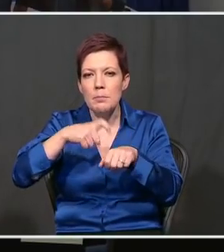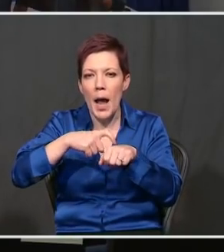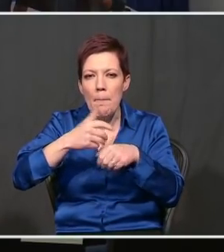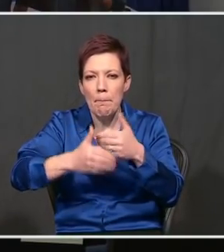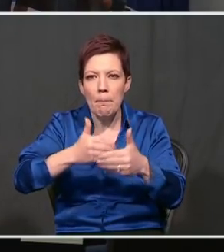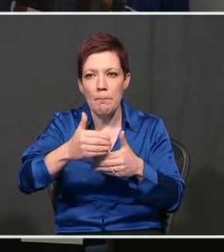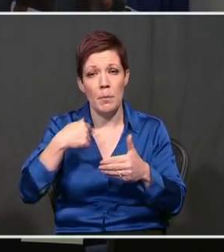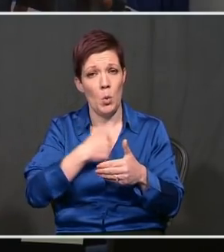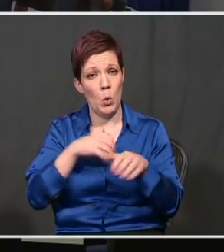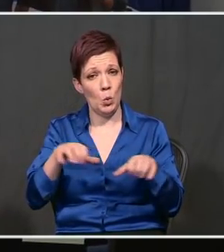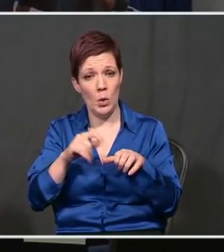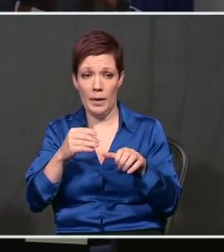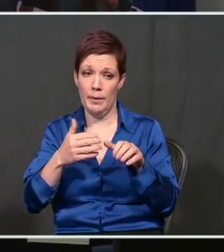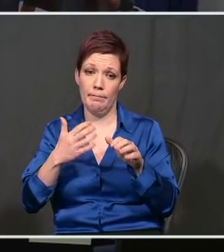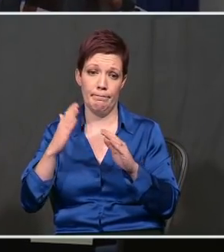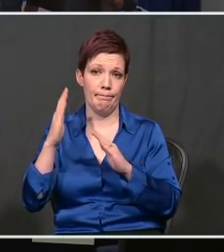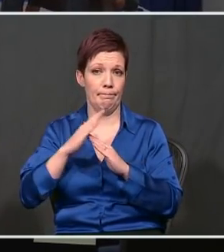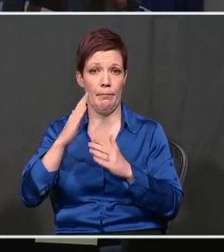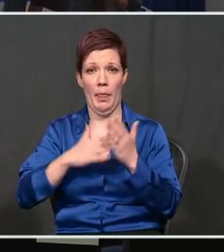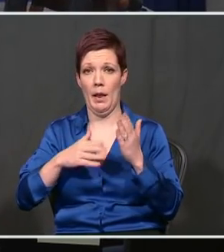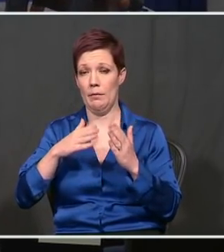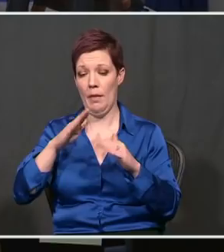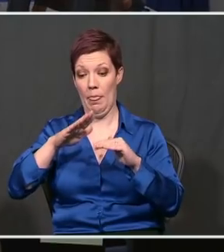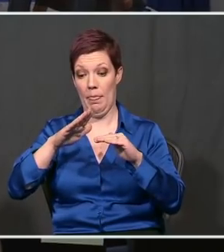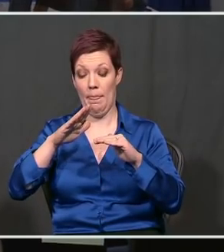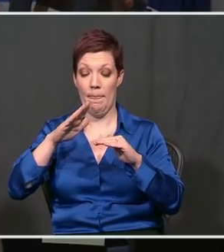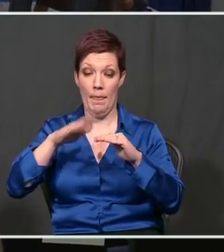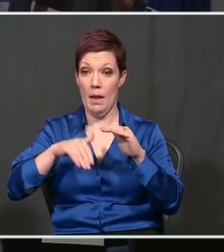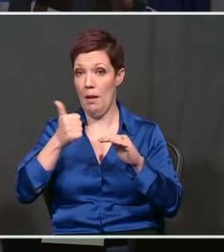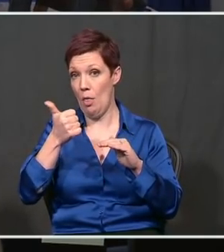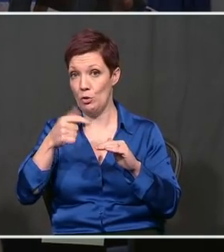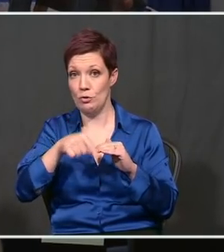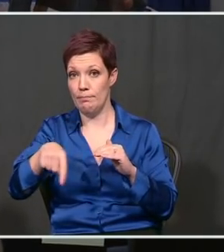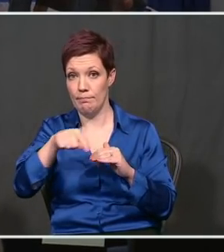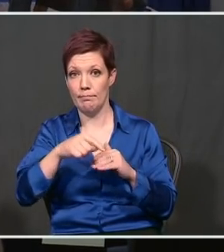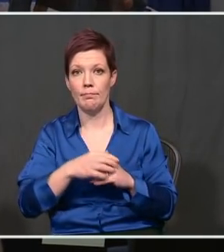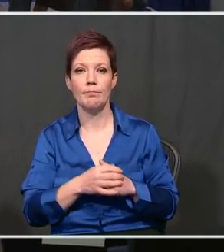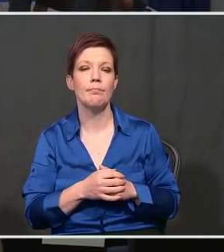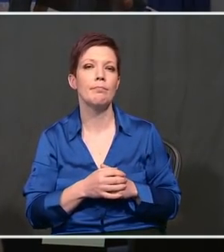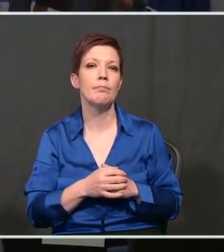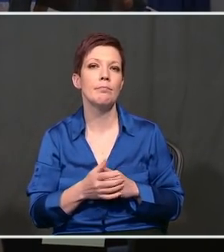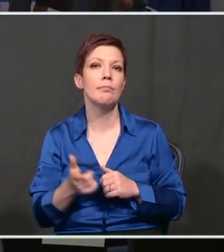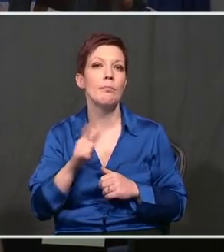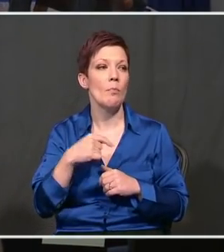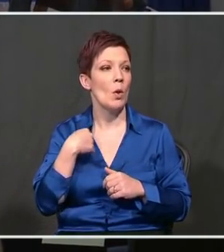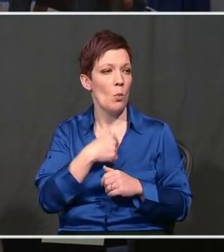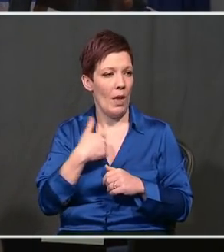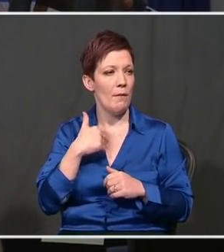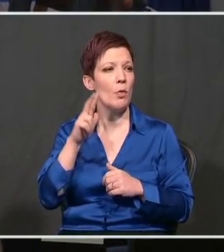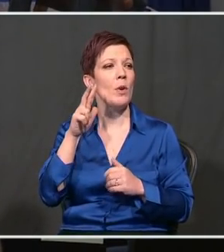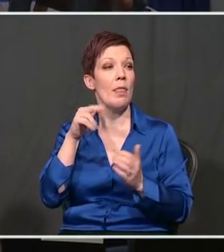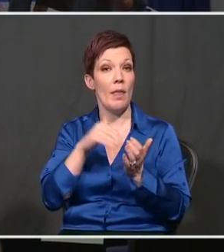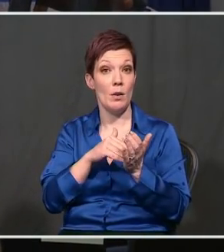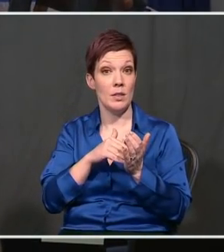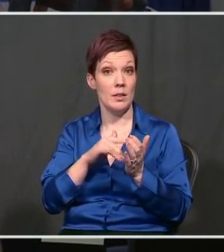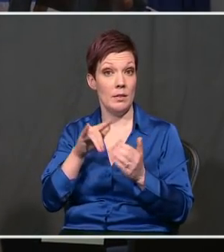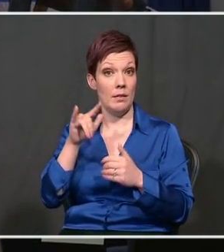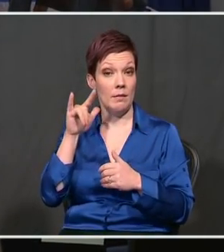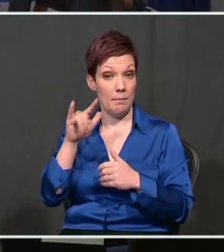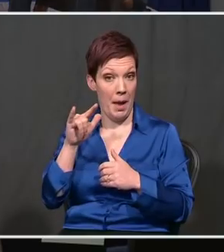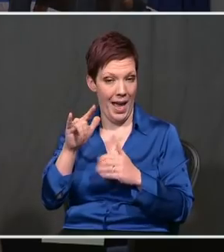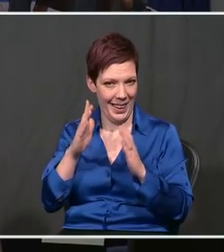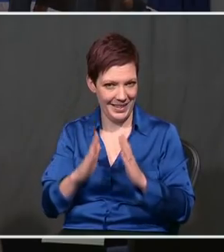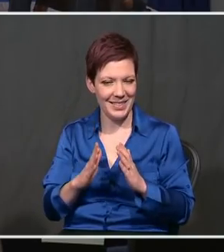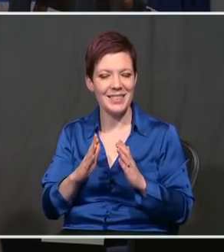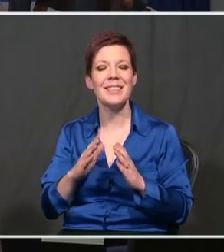I'll add to that. Of course, we have 3,000 pilots in the US. We land 400 to 500 flights per